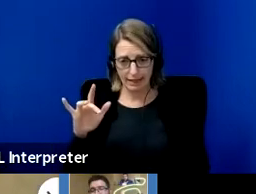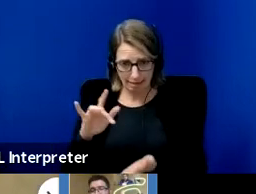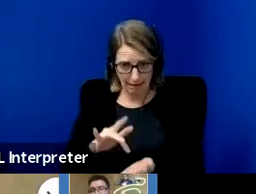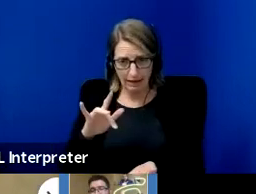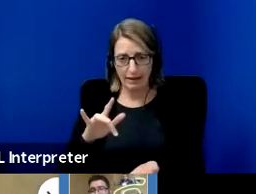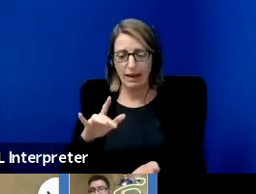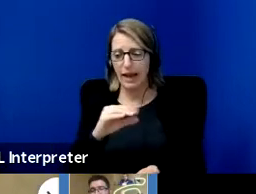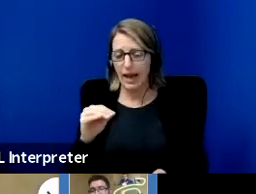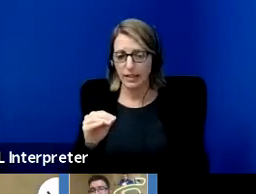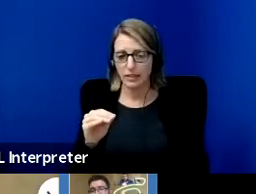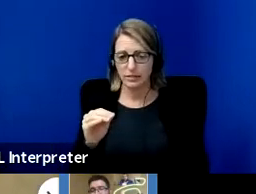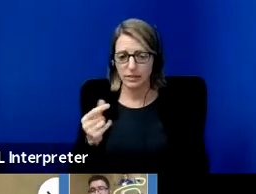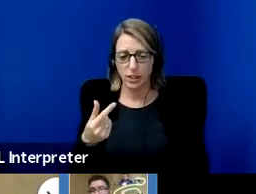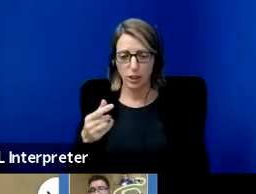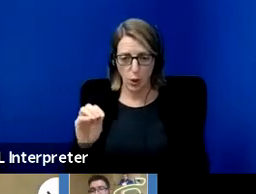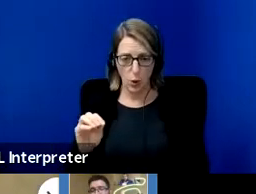and go